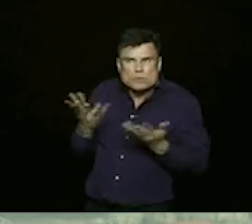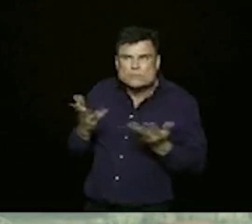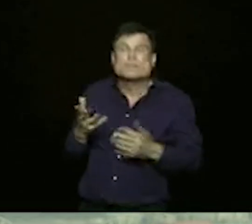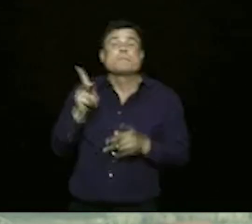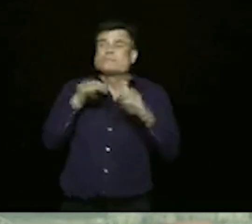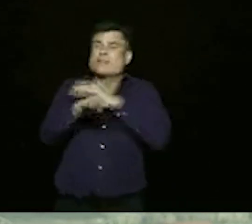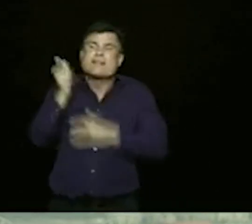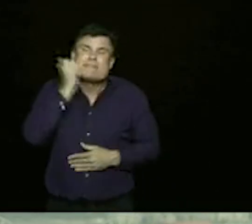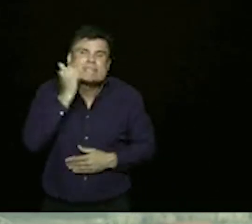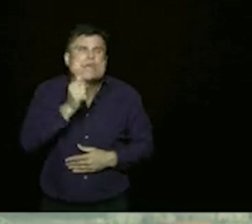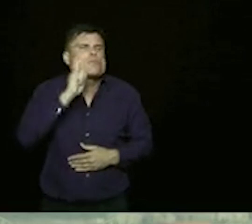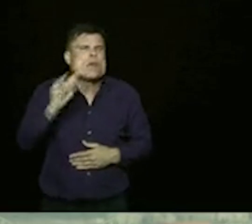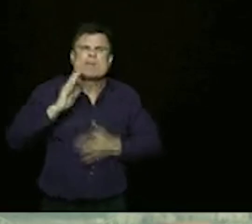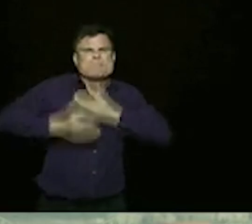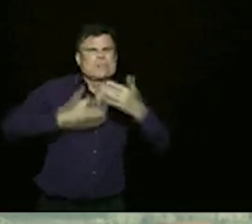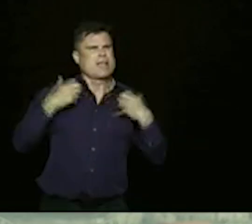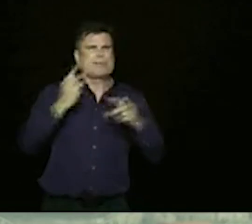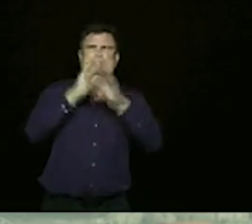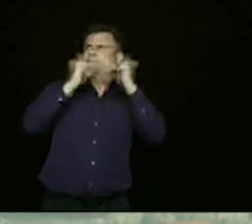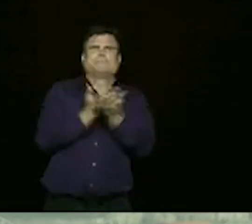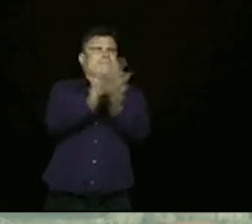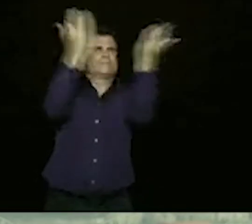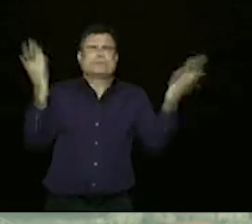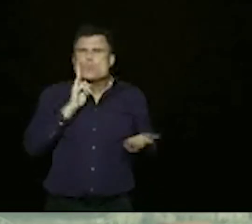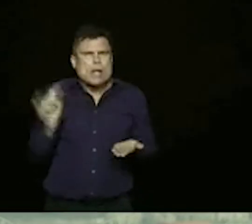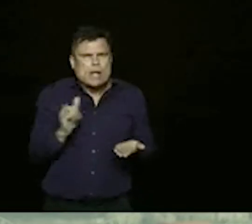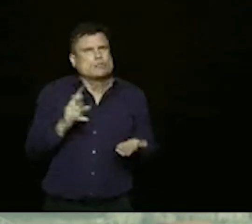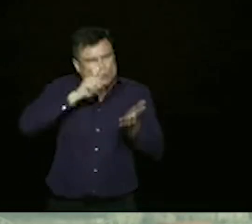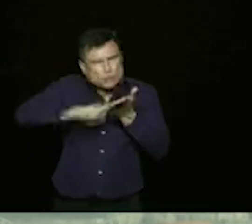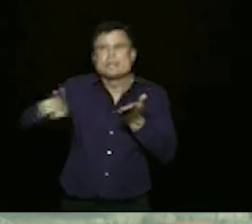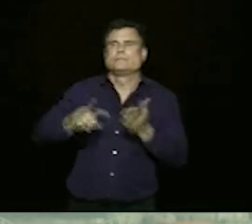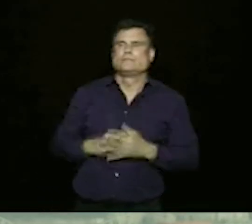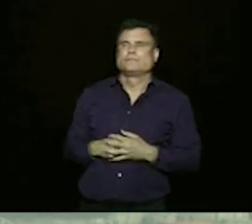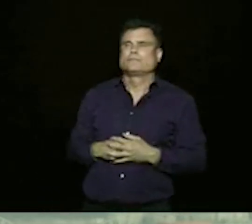when cases arise, we consistently take on that work. But I think